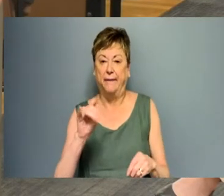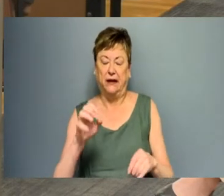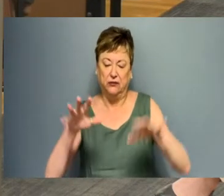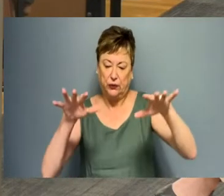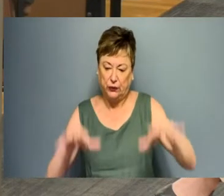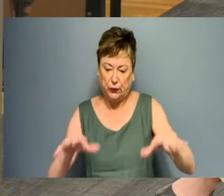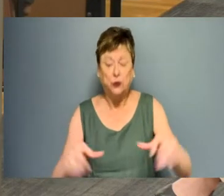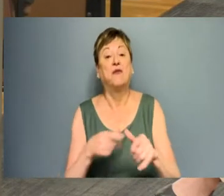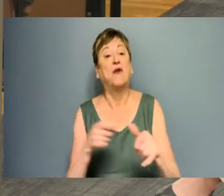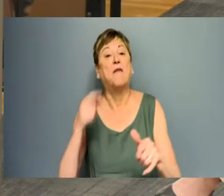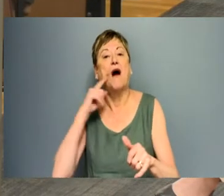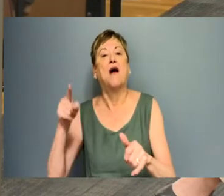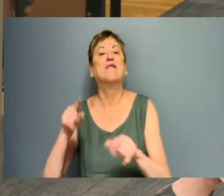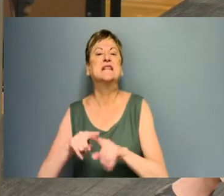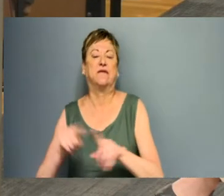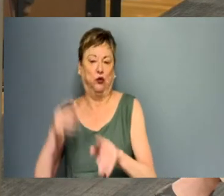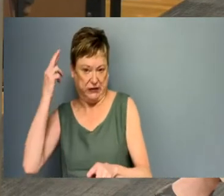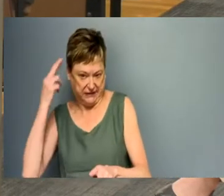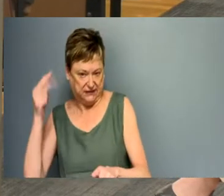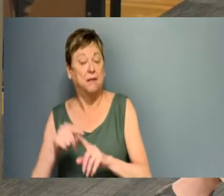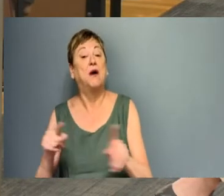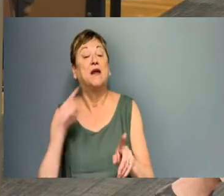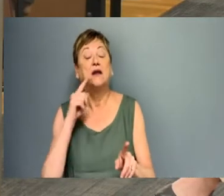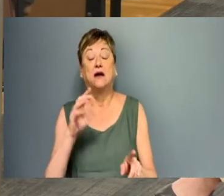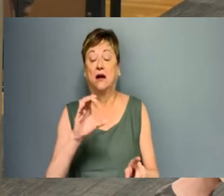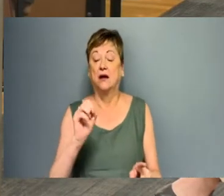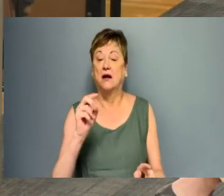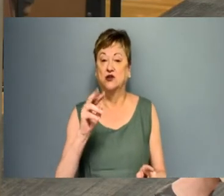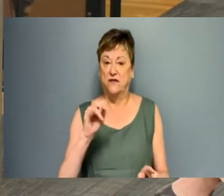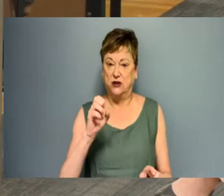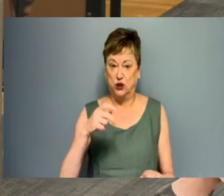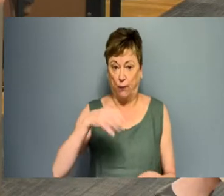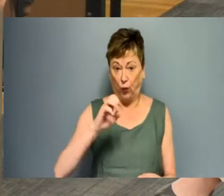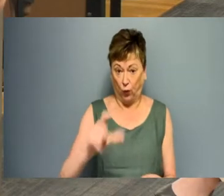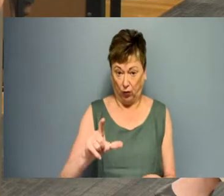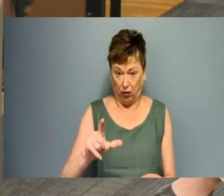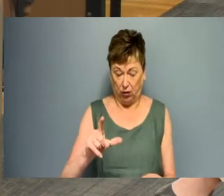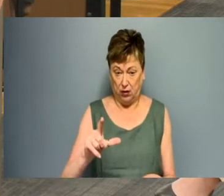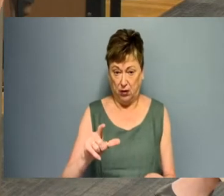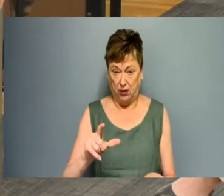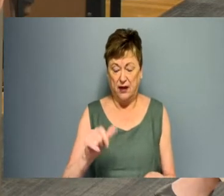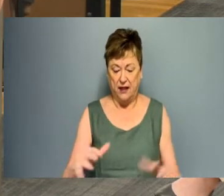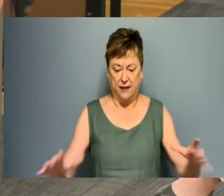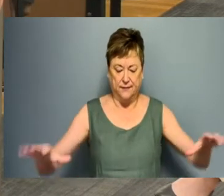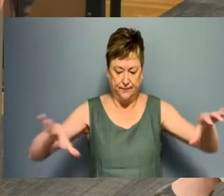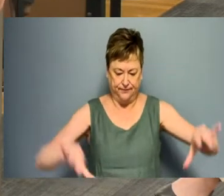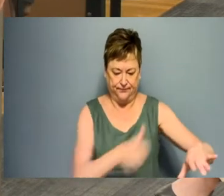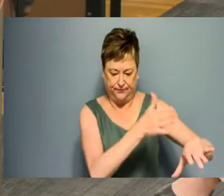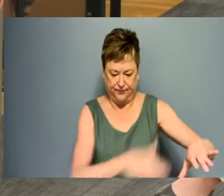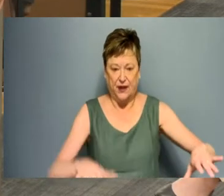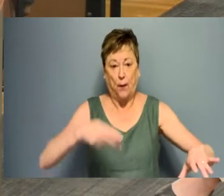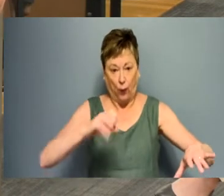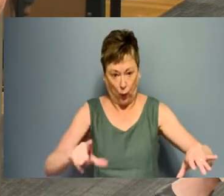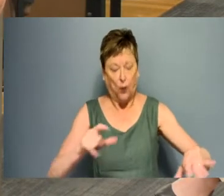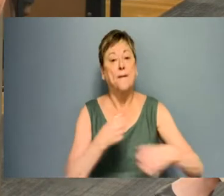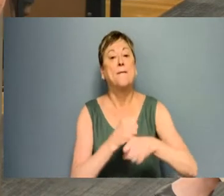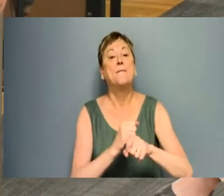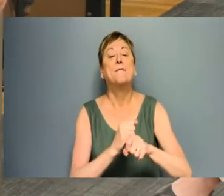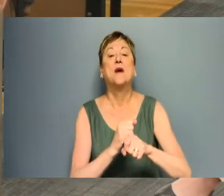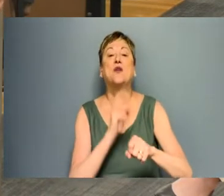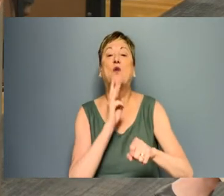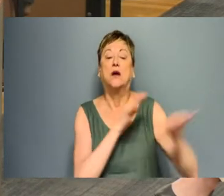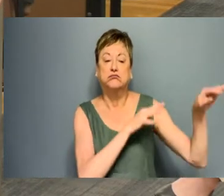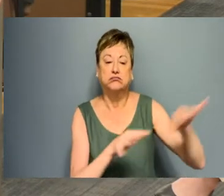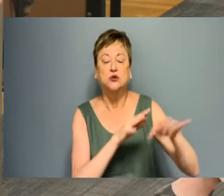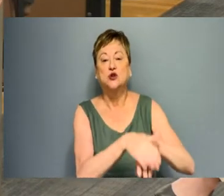pollution, but this conservation pool area, this forebay area, created a slowing of the water, and then sediment could drop